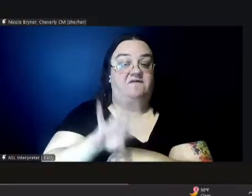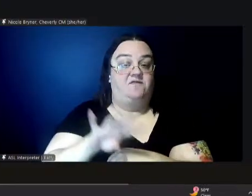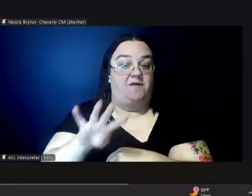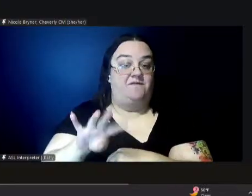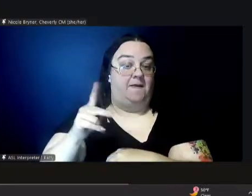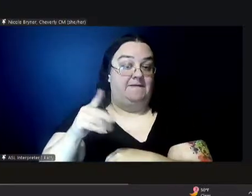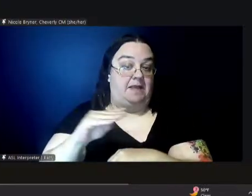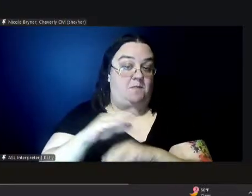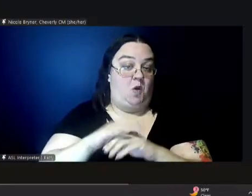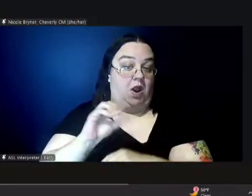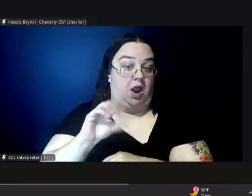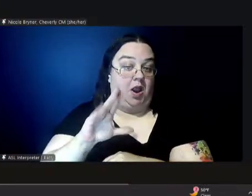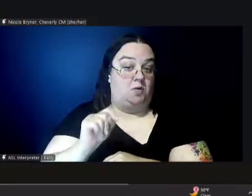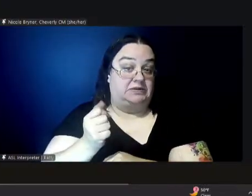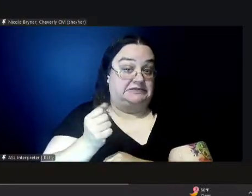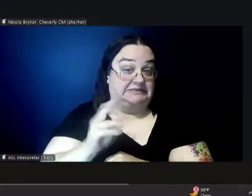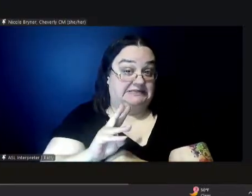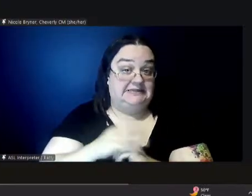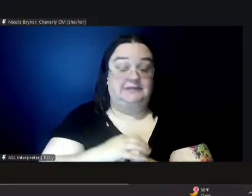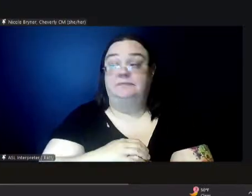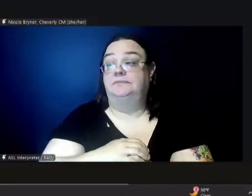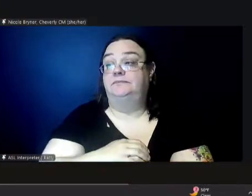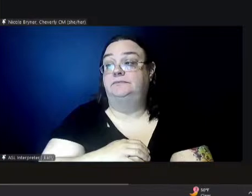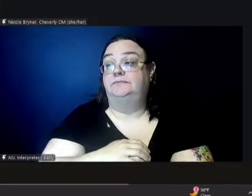October 16.